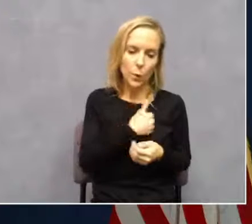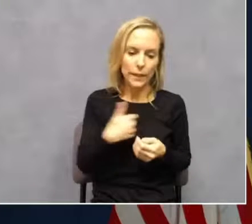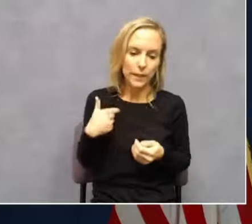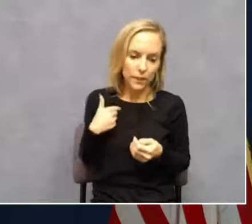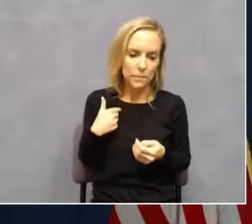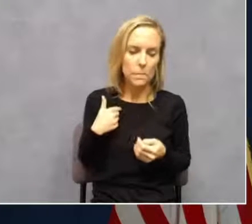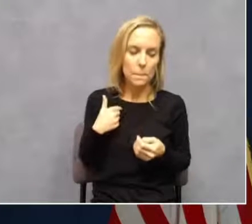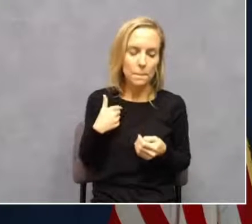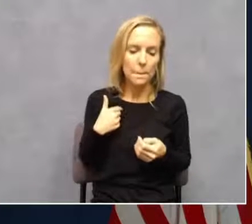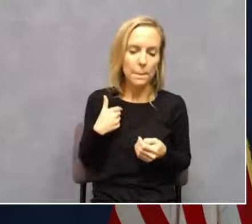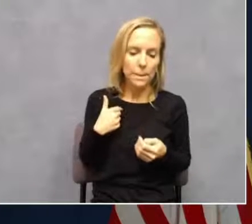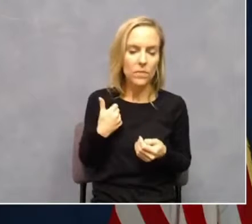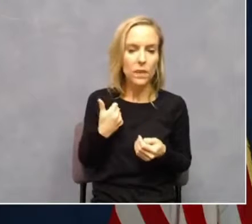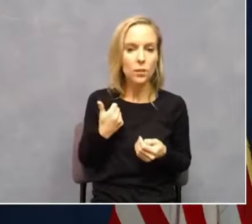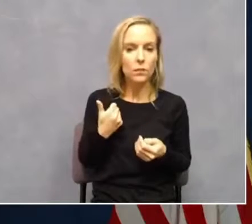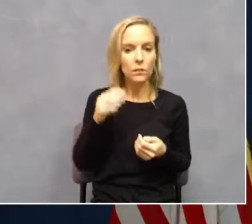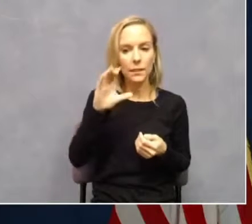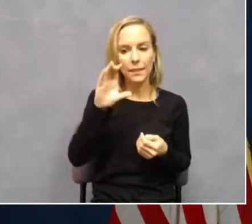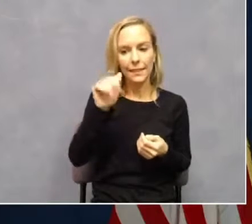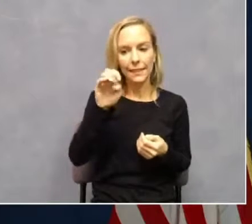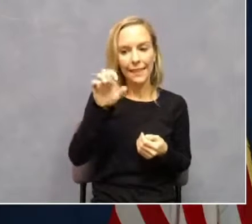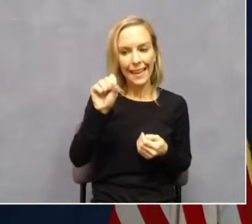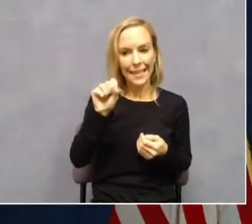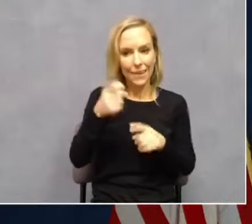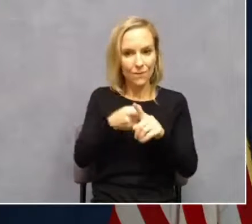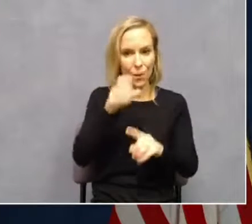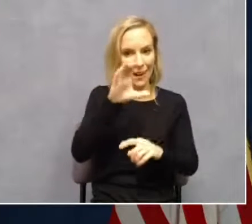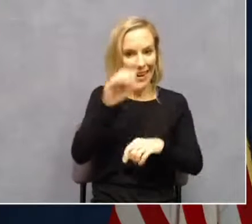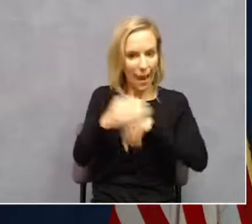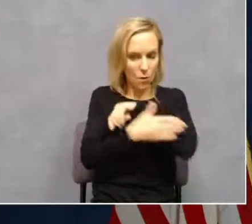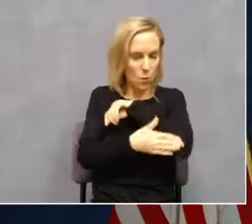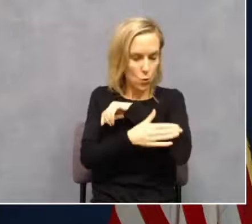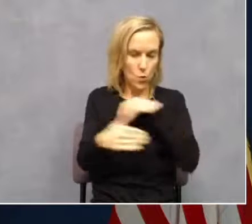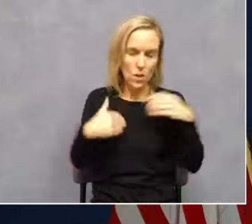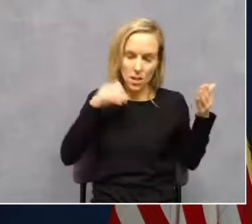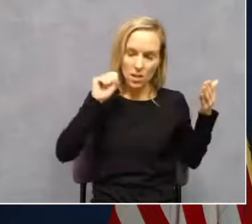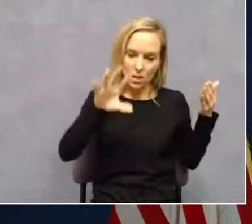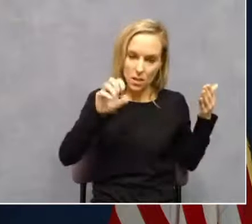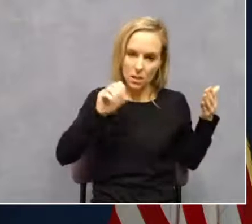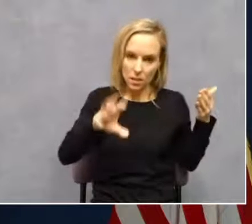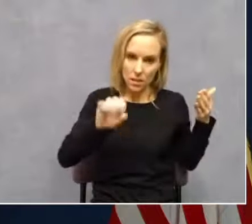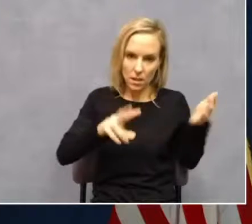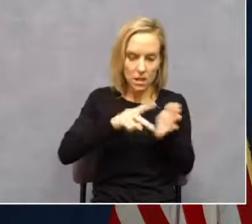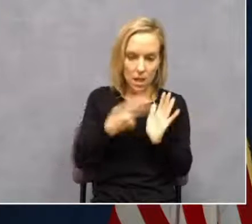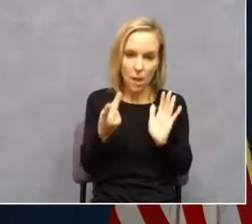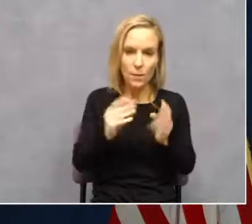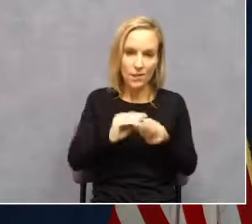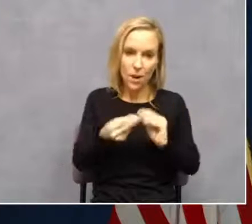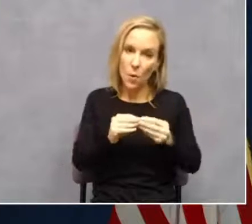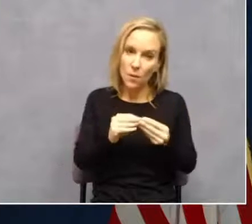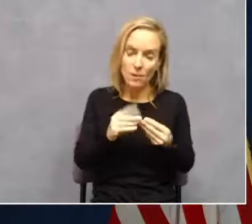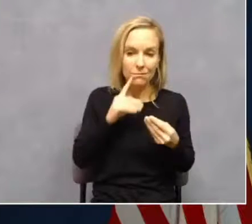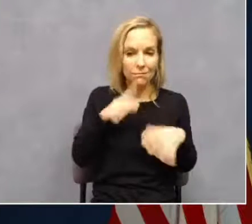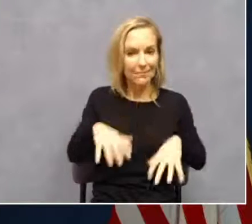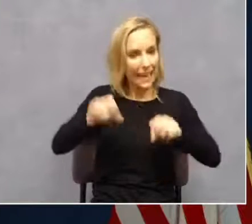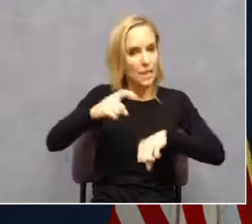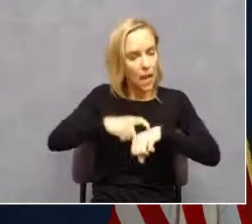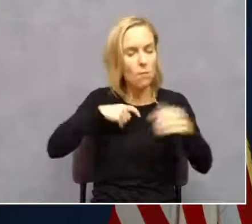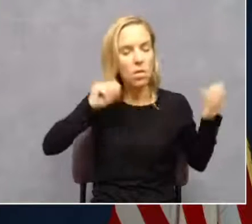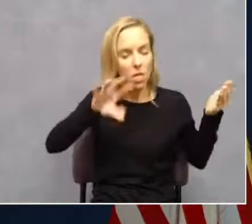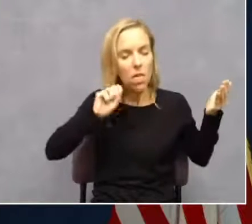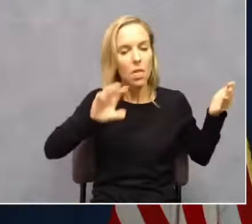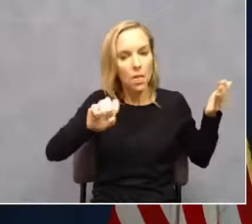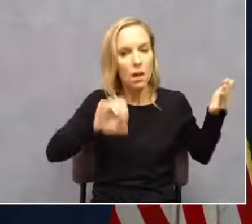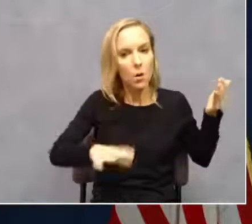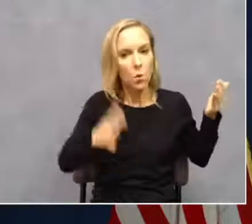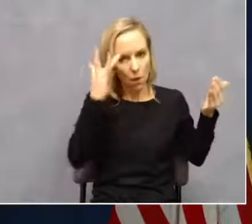In new cases by county, and again, we read off the double-digit counties. It's going to take a little bit because there's that